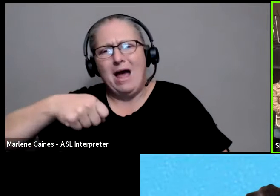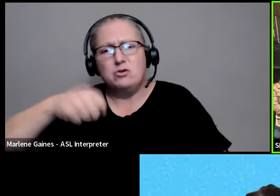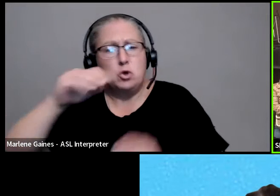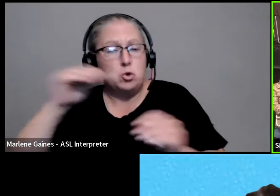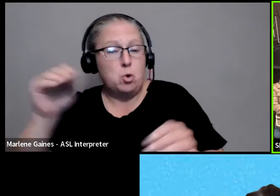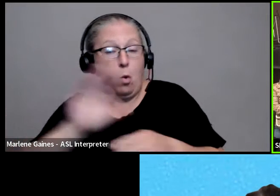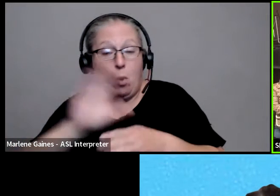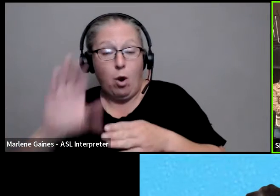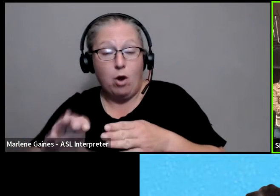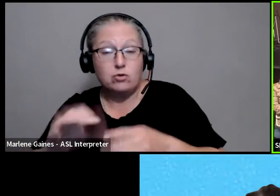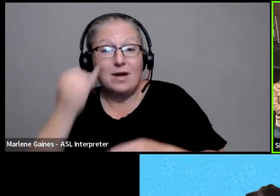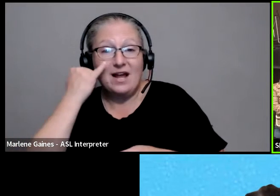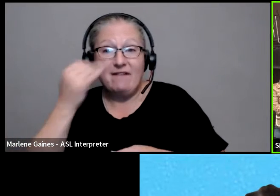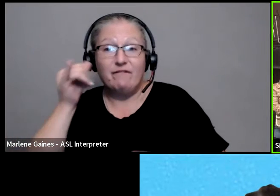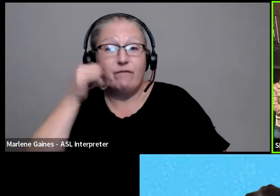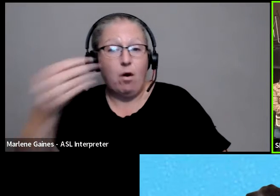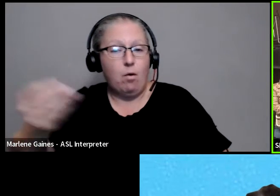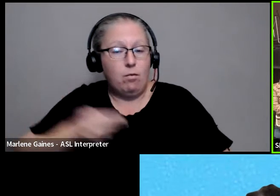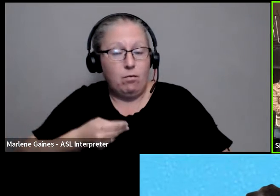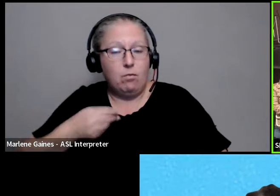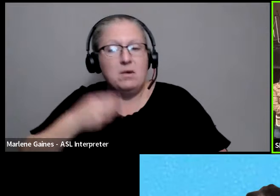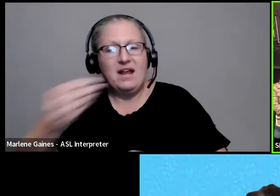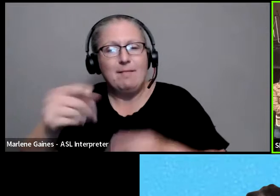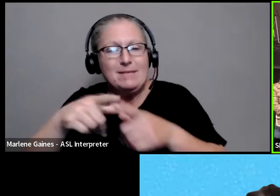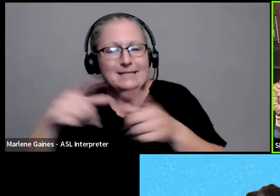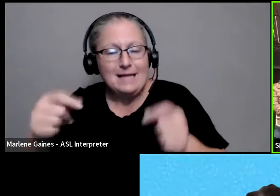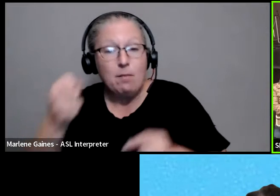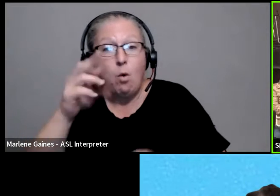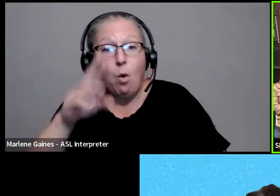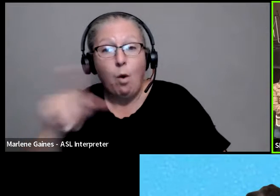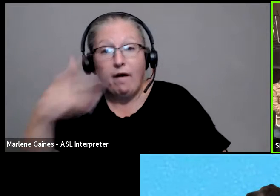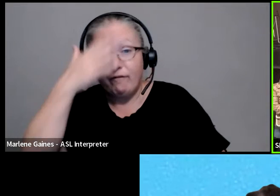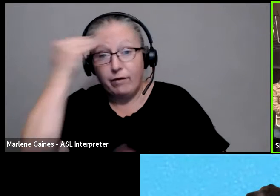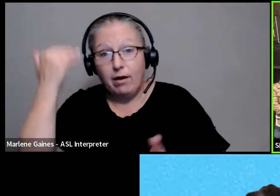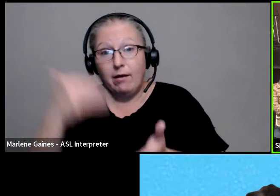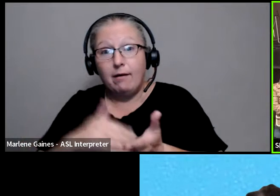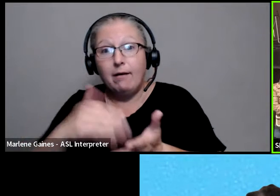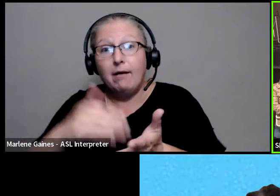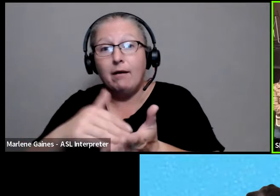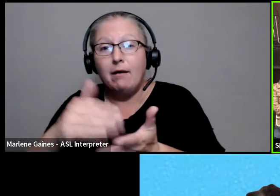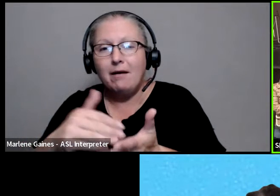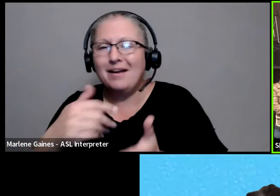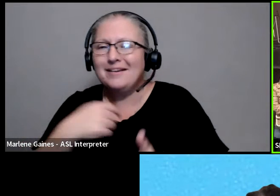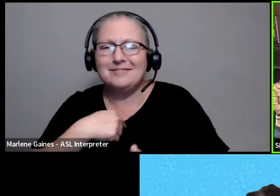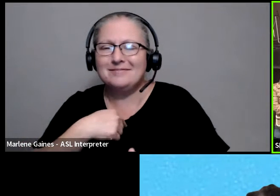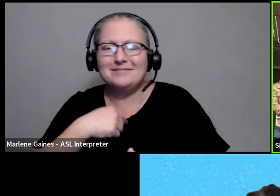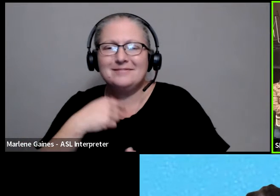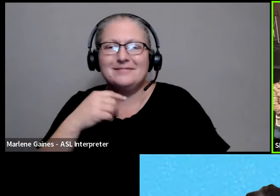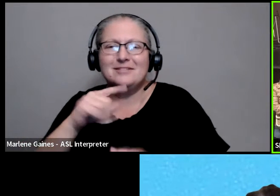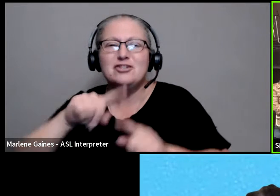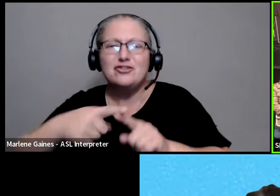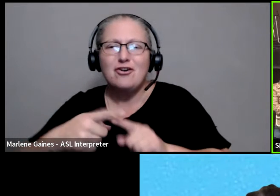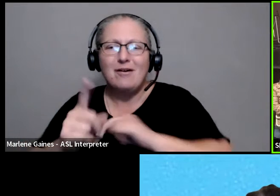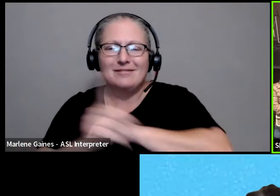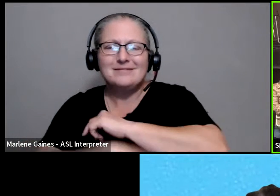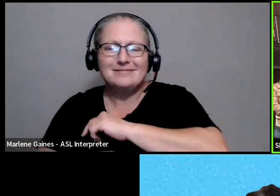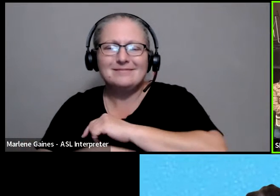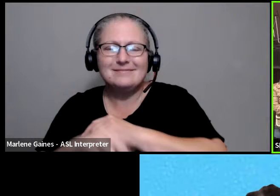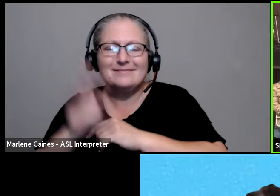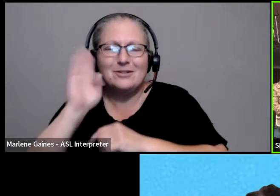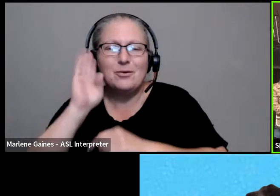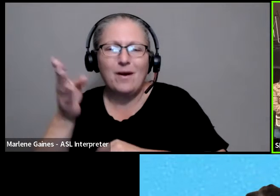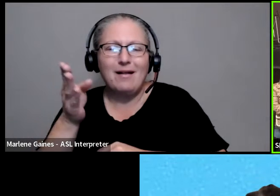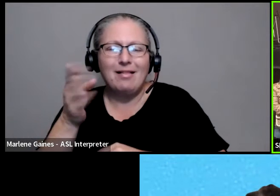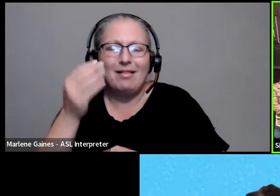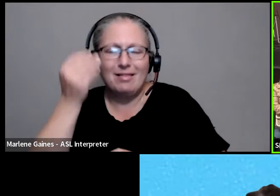consequence. However, if they forget it on a regular basis, we start assigning detentions like, okay, should